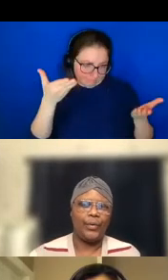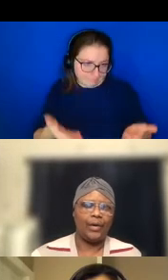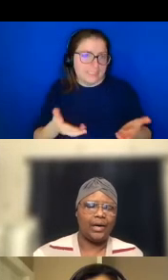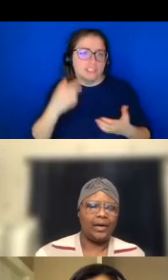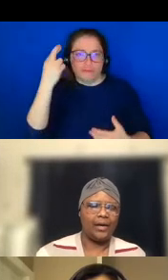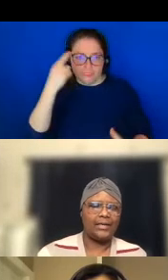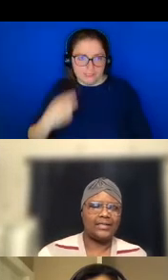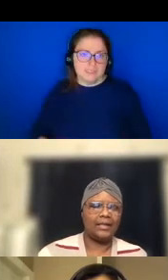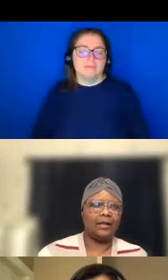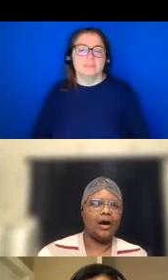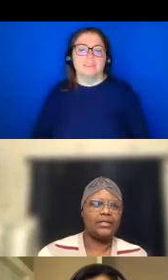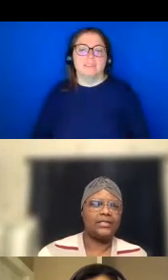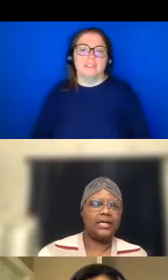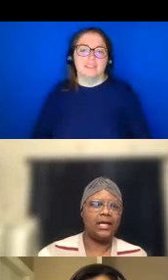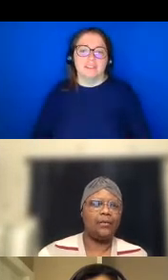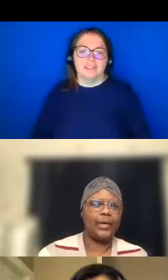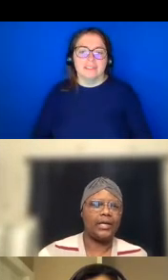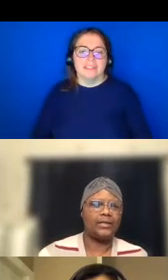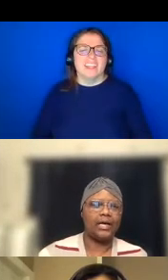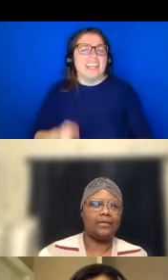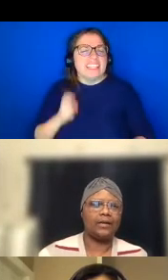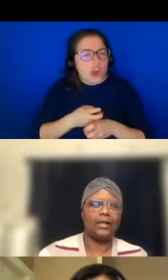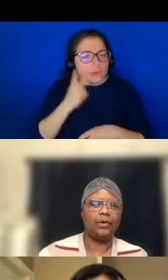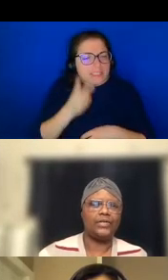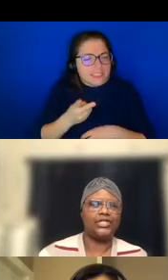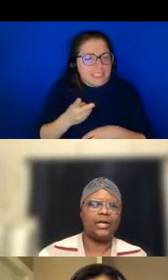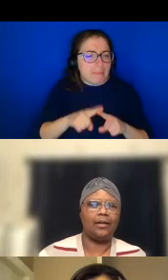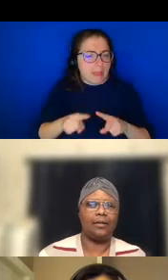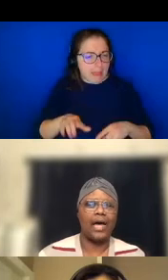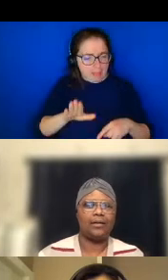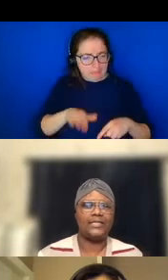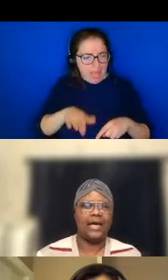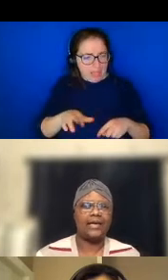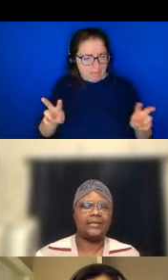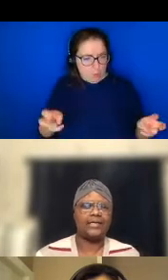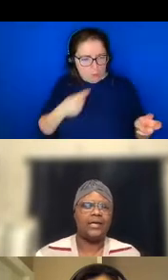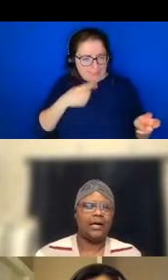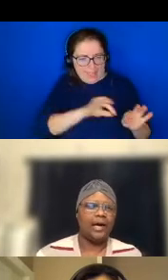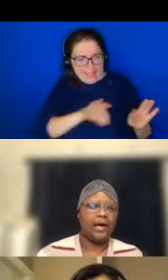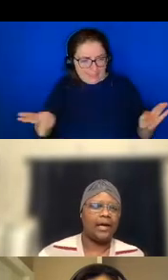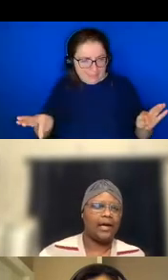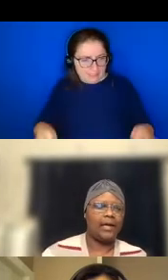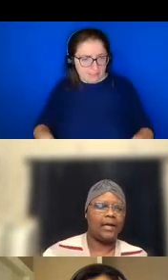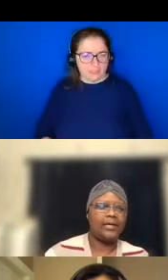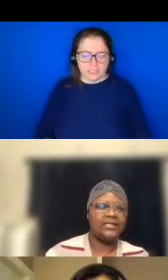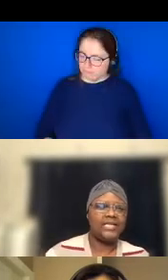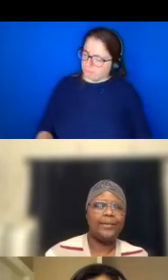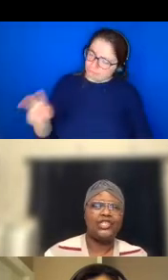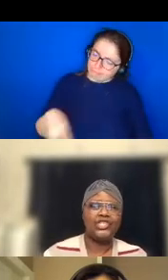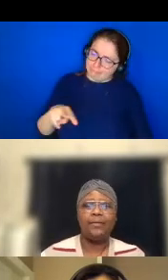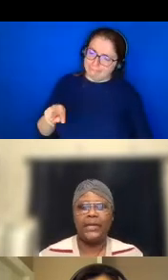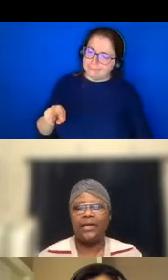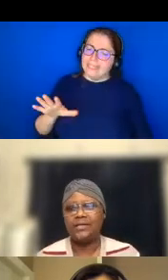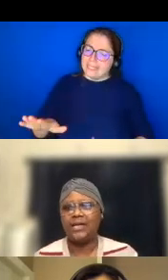So it's a little hard to see, but the little quotation on the bottom says, his